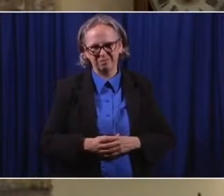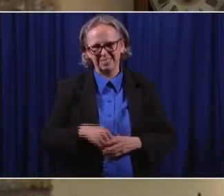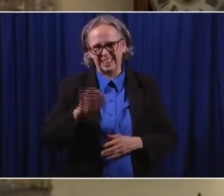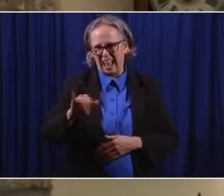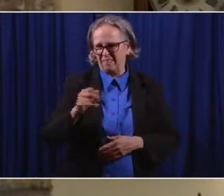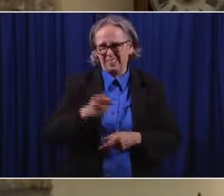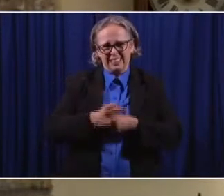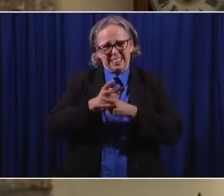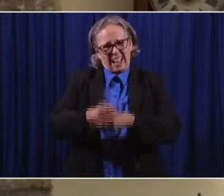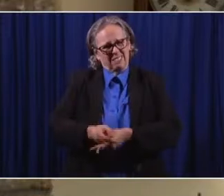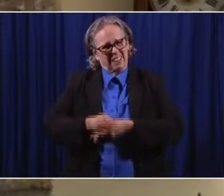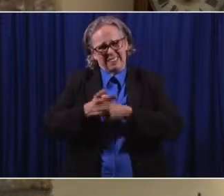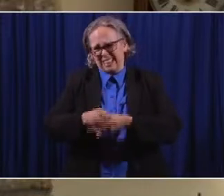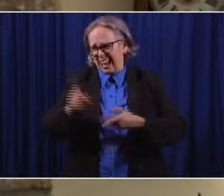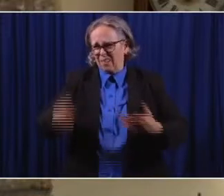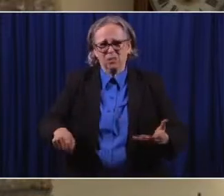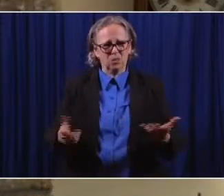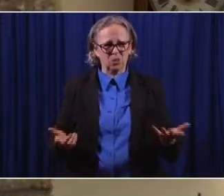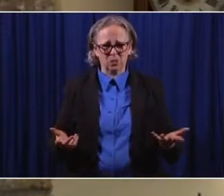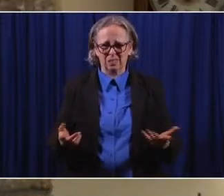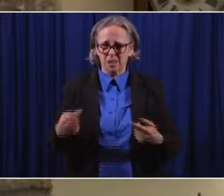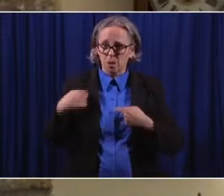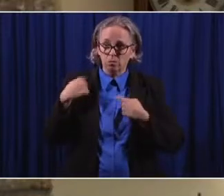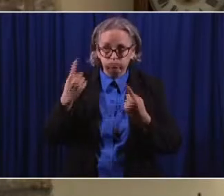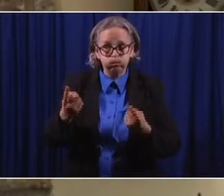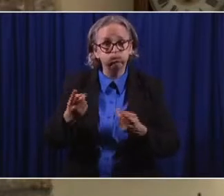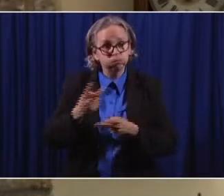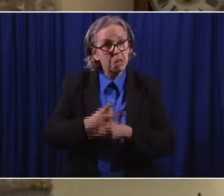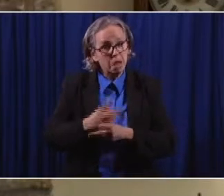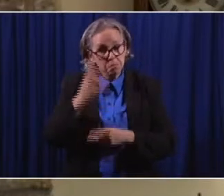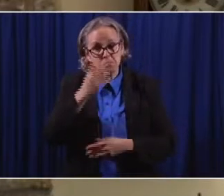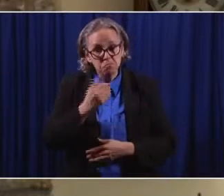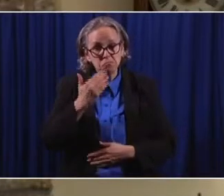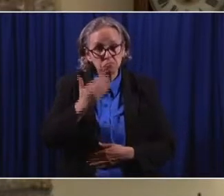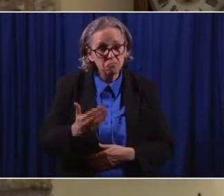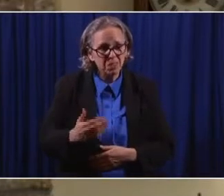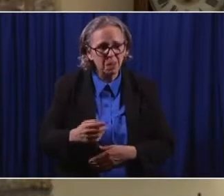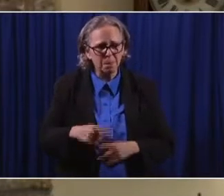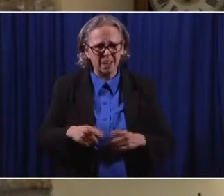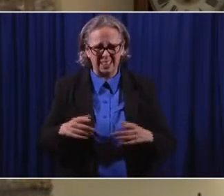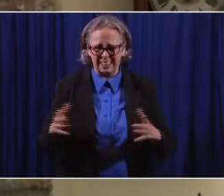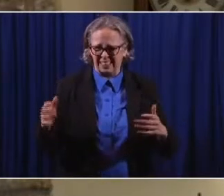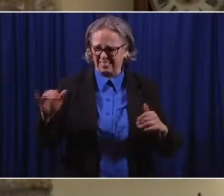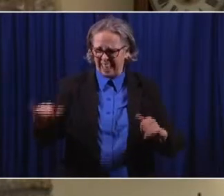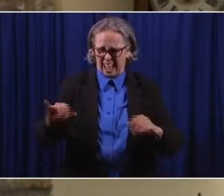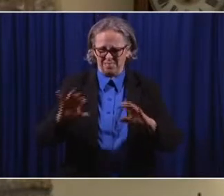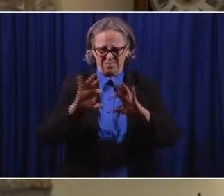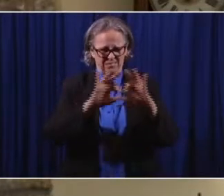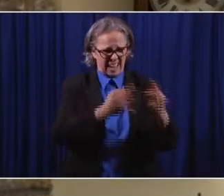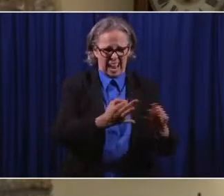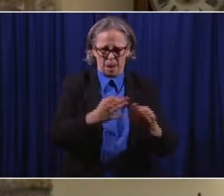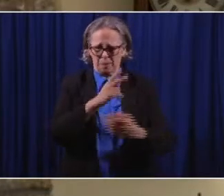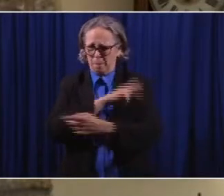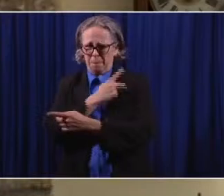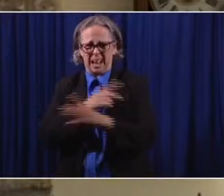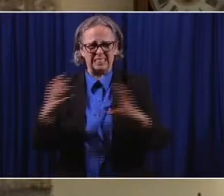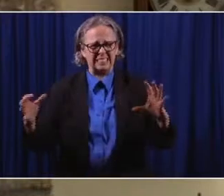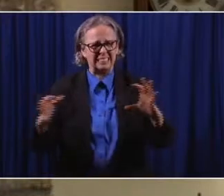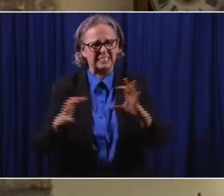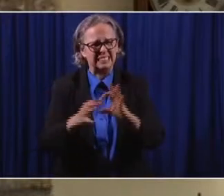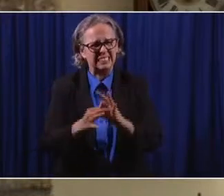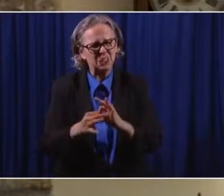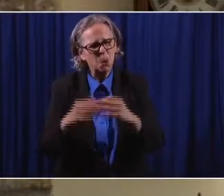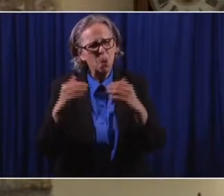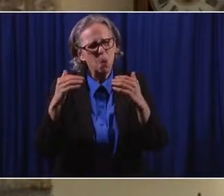careful. We are careful. But we also understand that by not letting someone in, that's also could have a